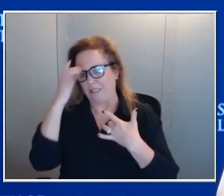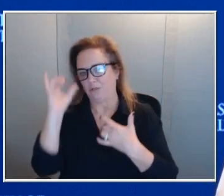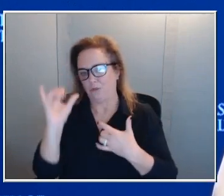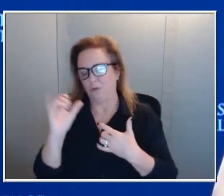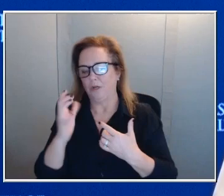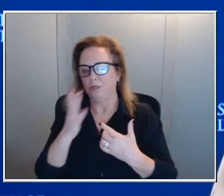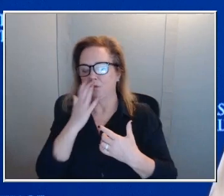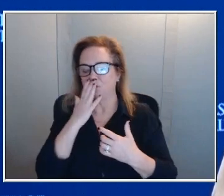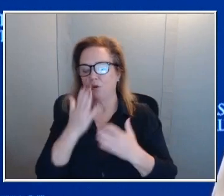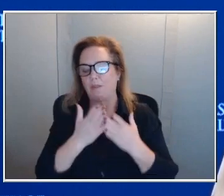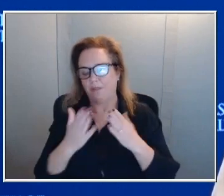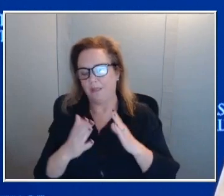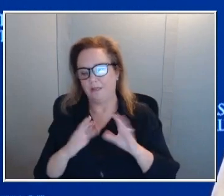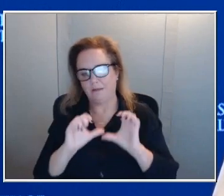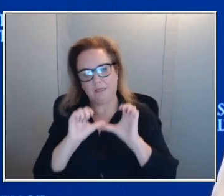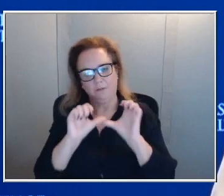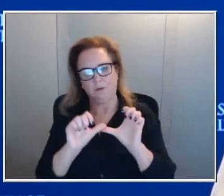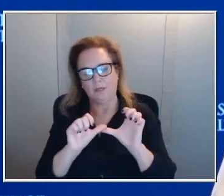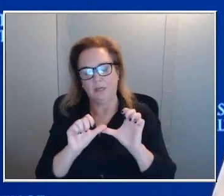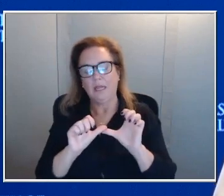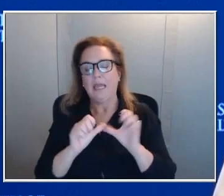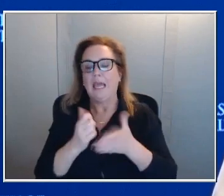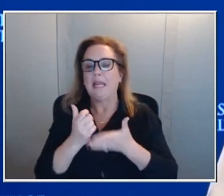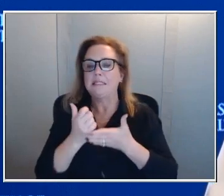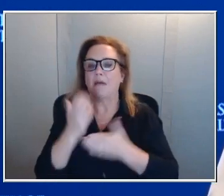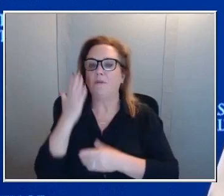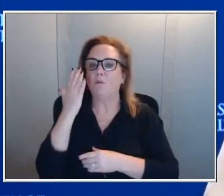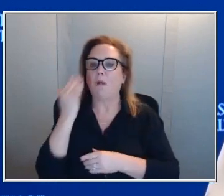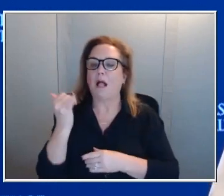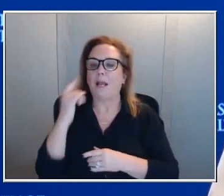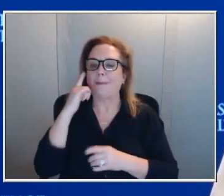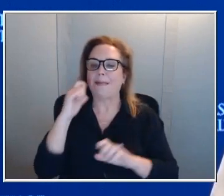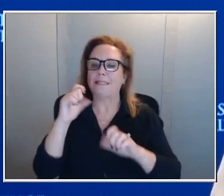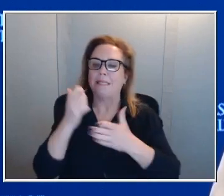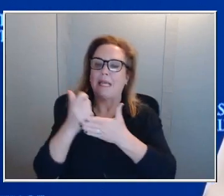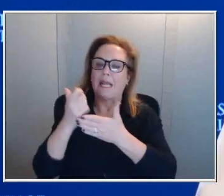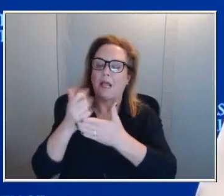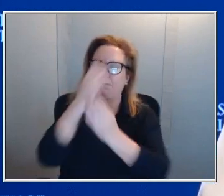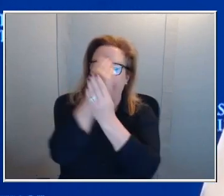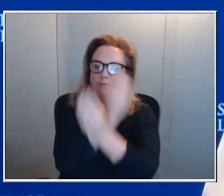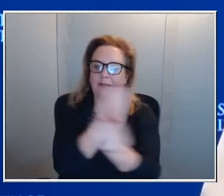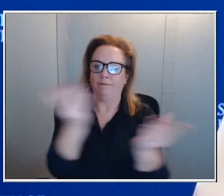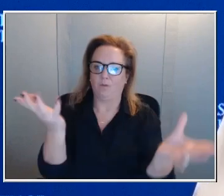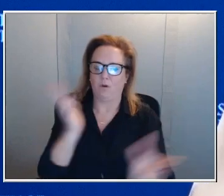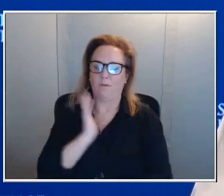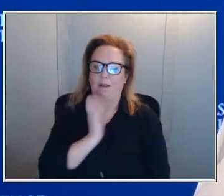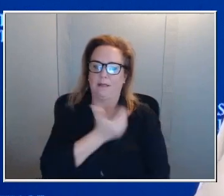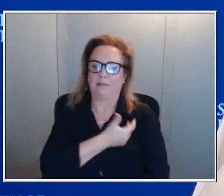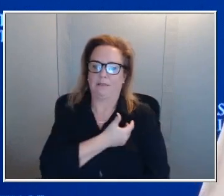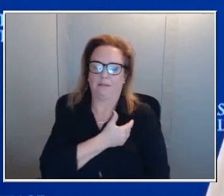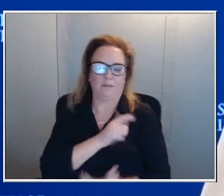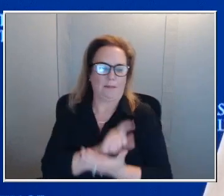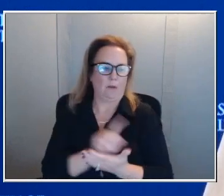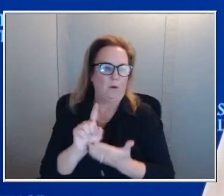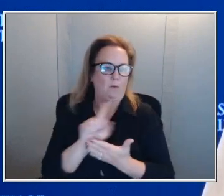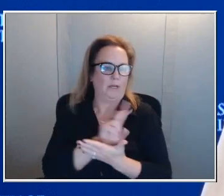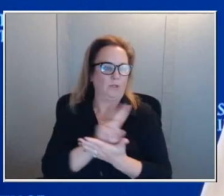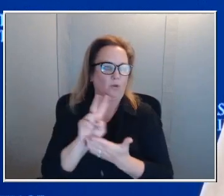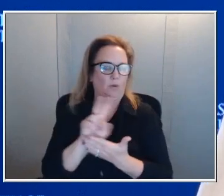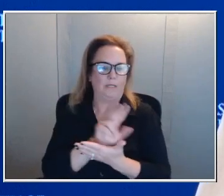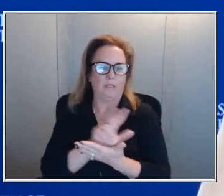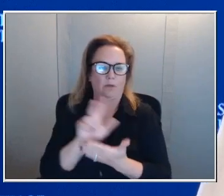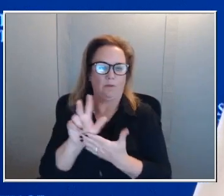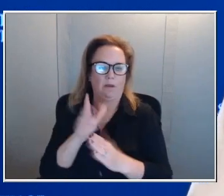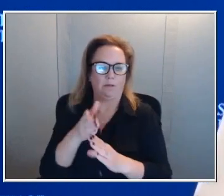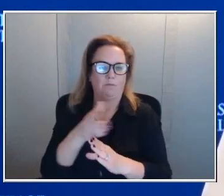thing to do. Why is this helpful? Because it can help inform us maybe a week or 2 or 3 weeks before